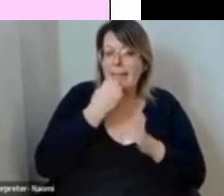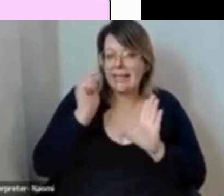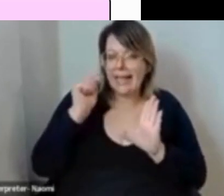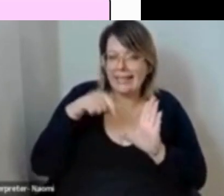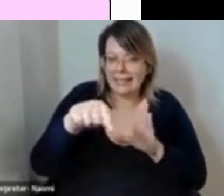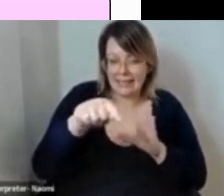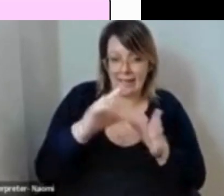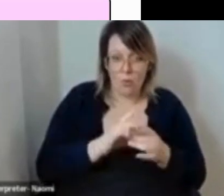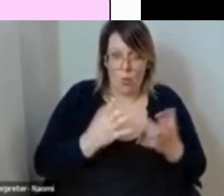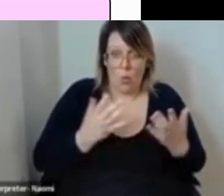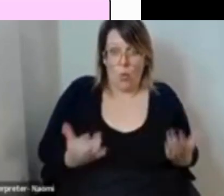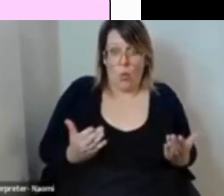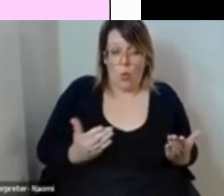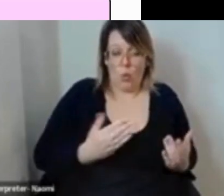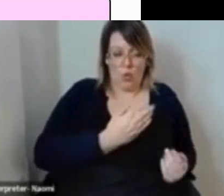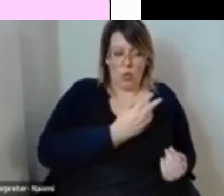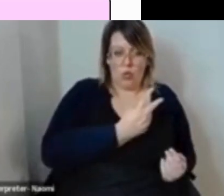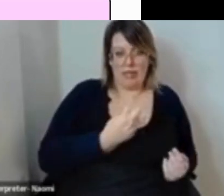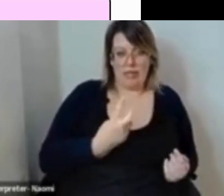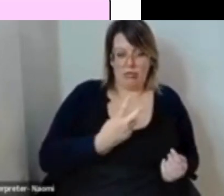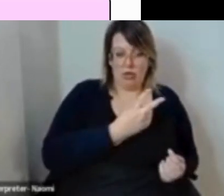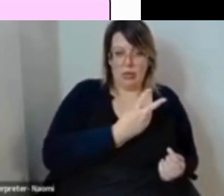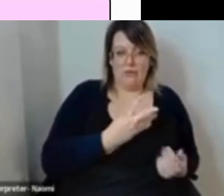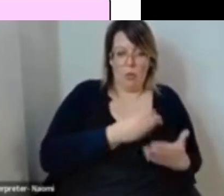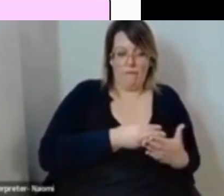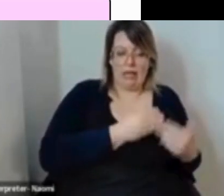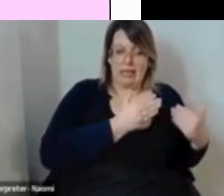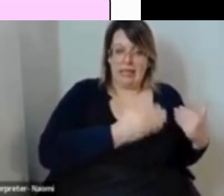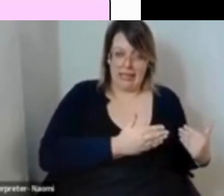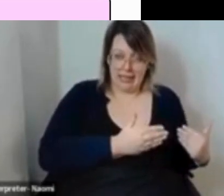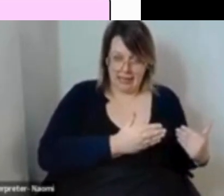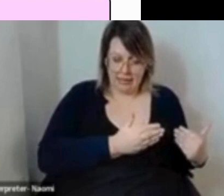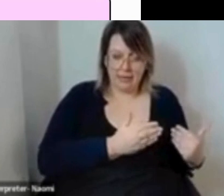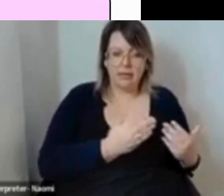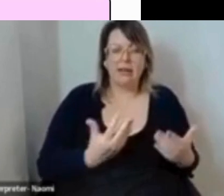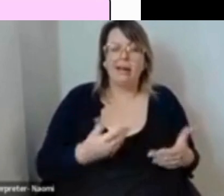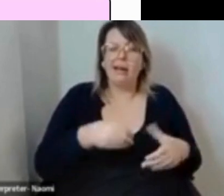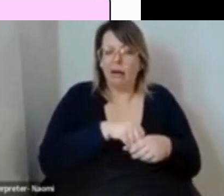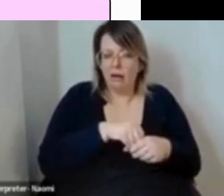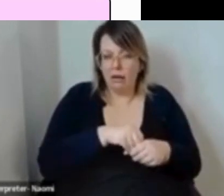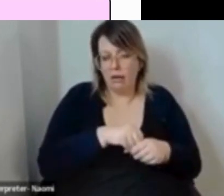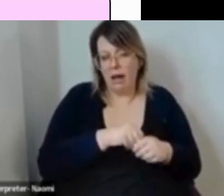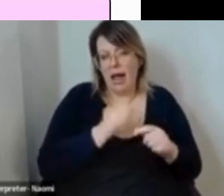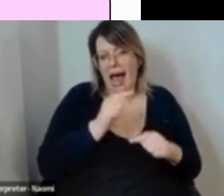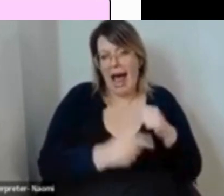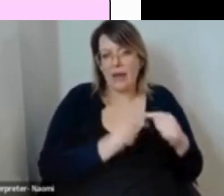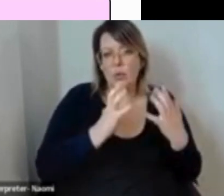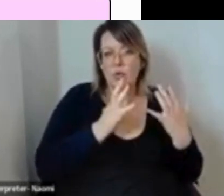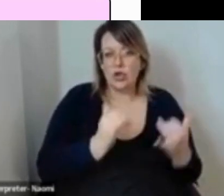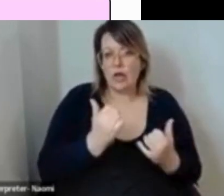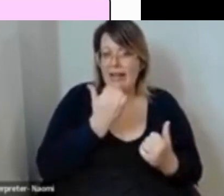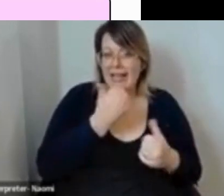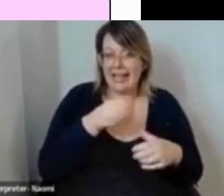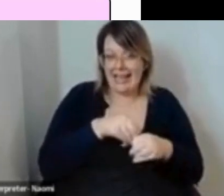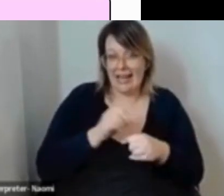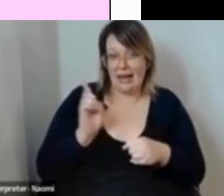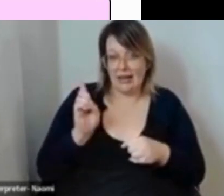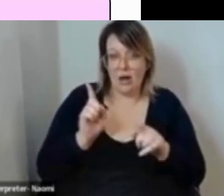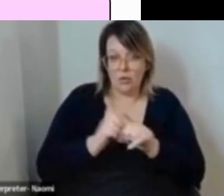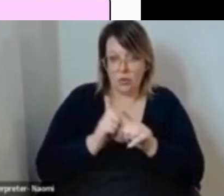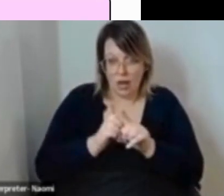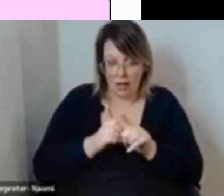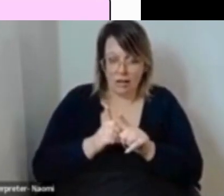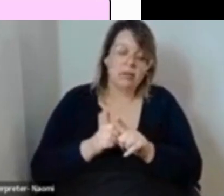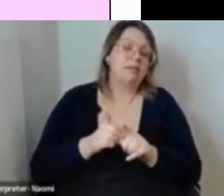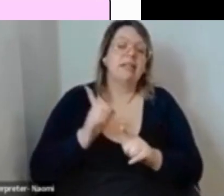current 23-24 funding period, including the 23-24 annual survey dates. We can look to share